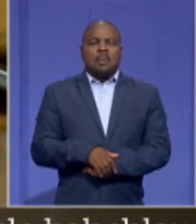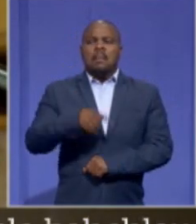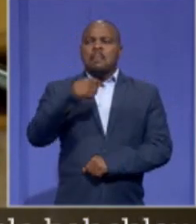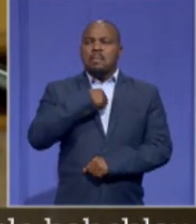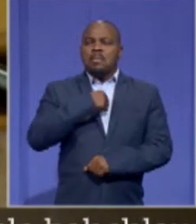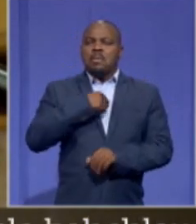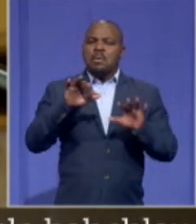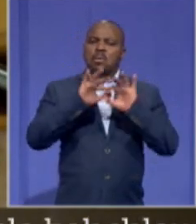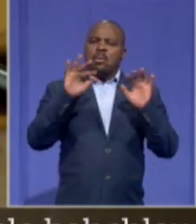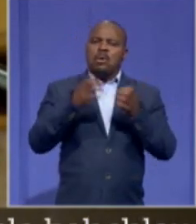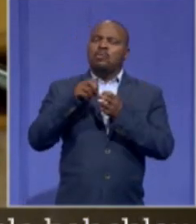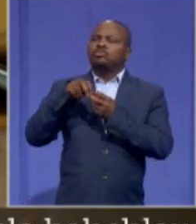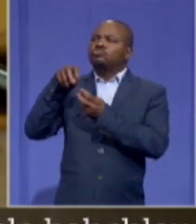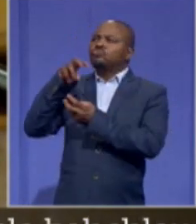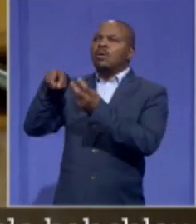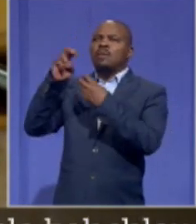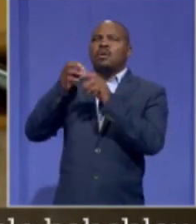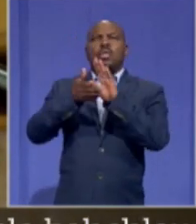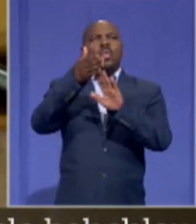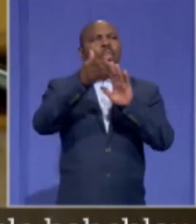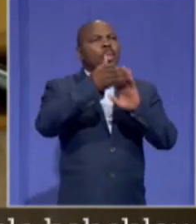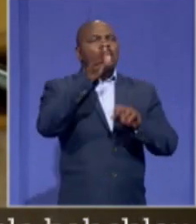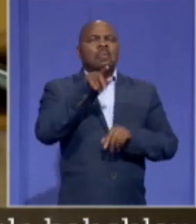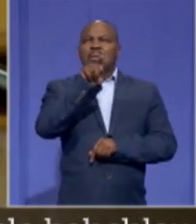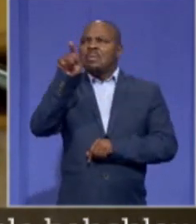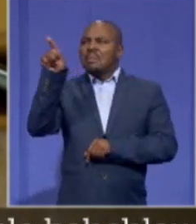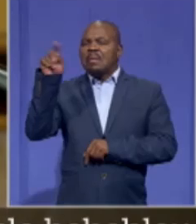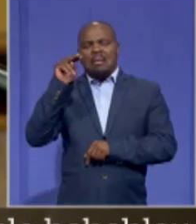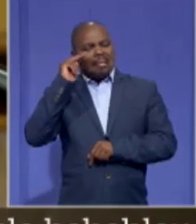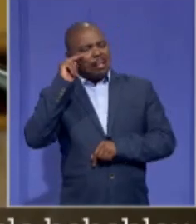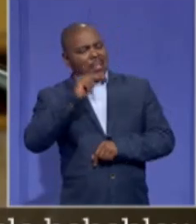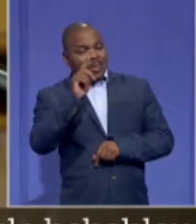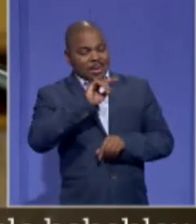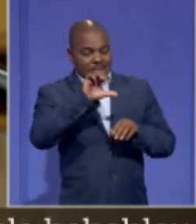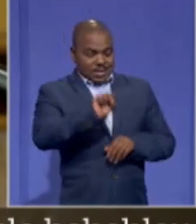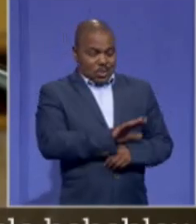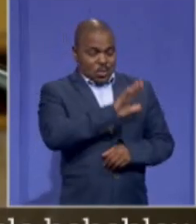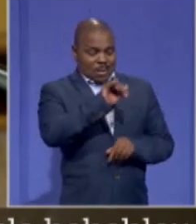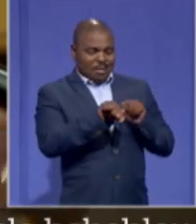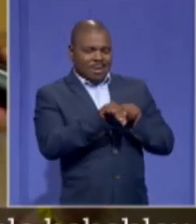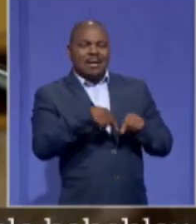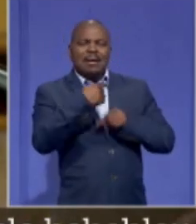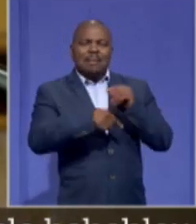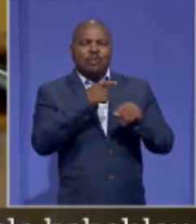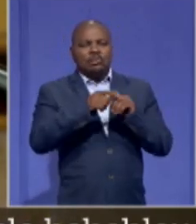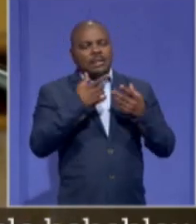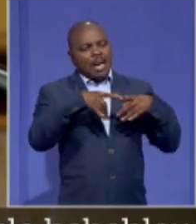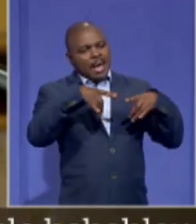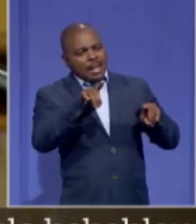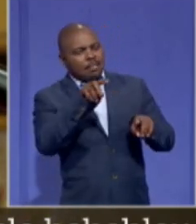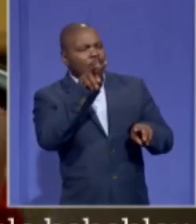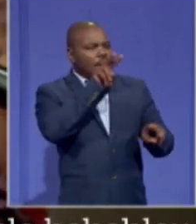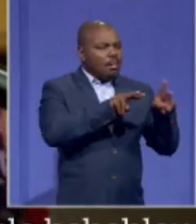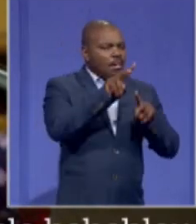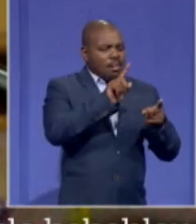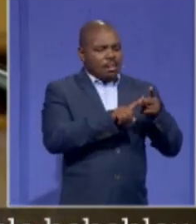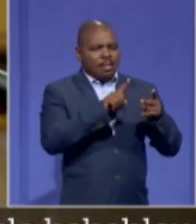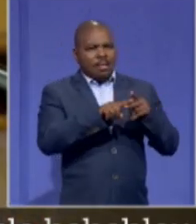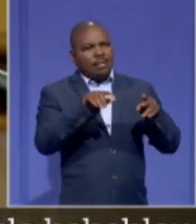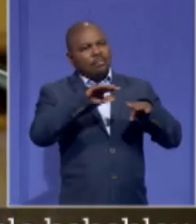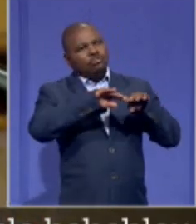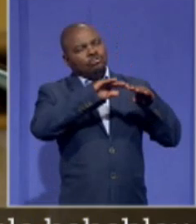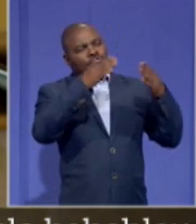world, there's this perception that South Africa is just about safaris, about